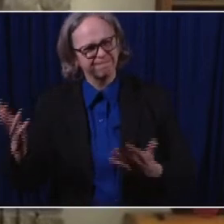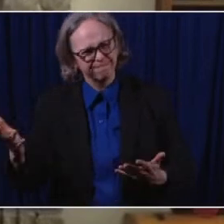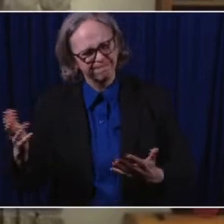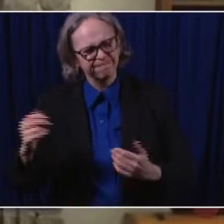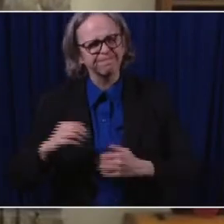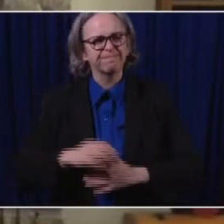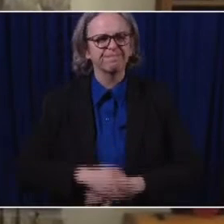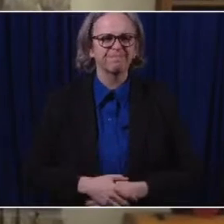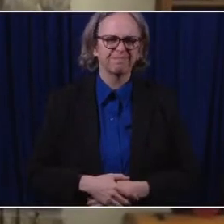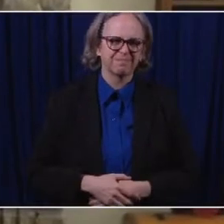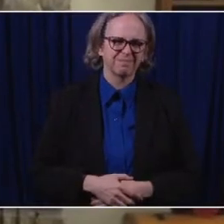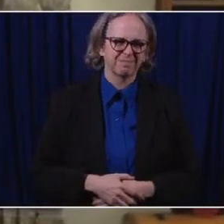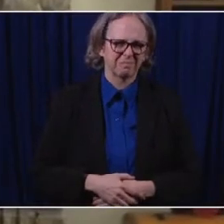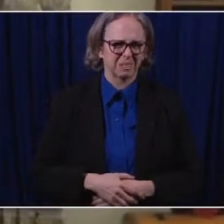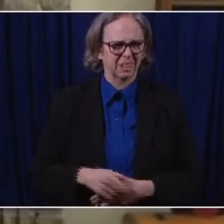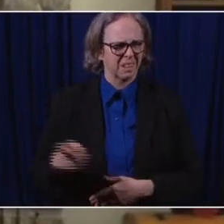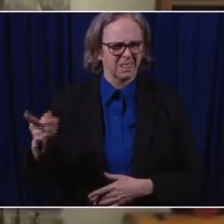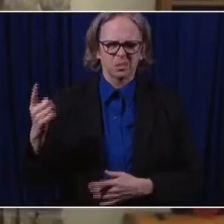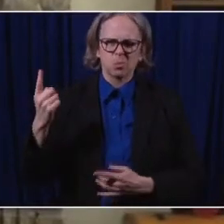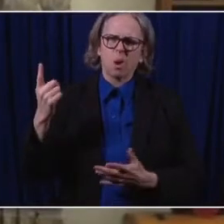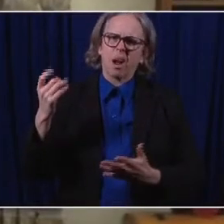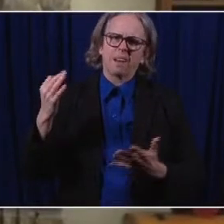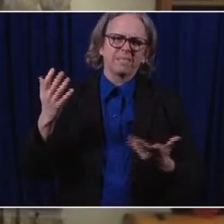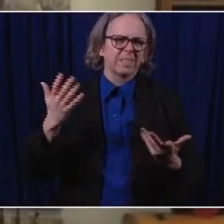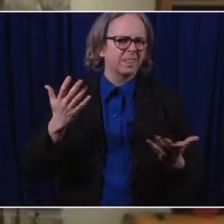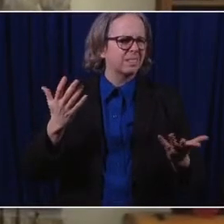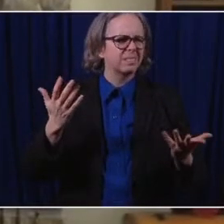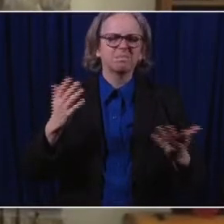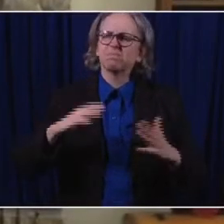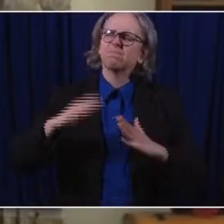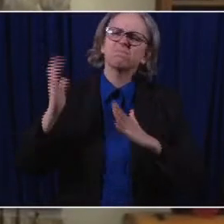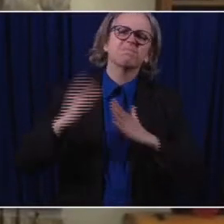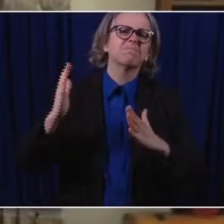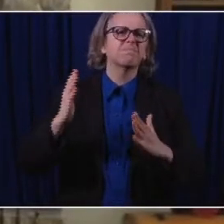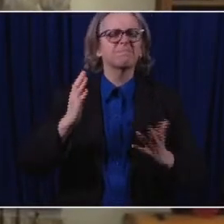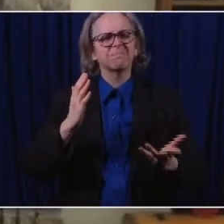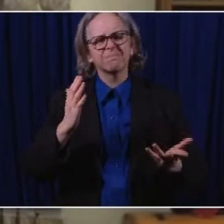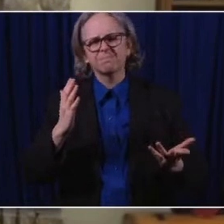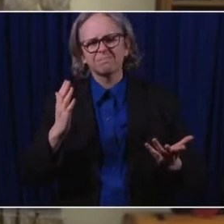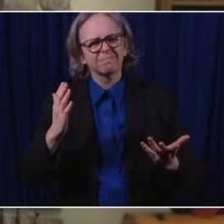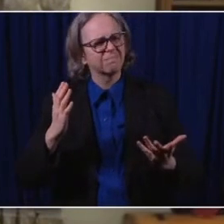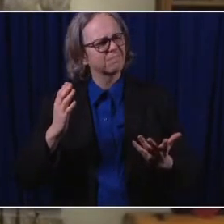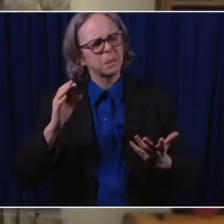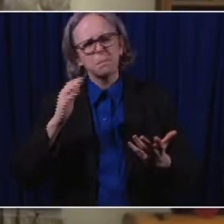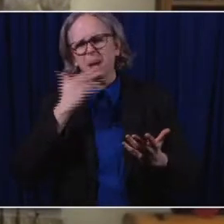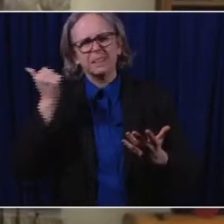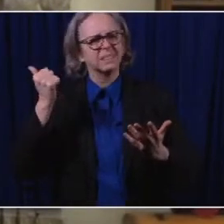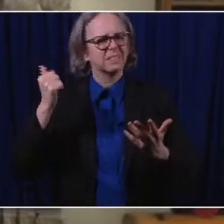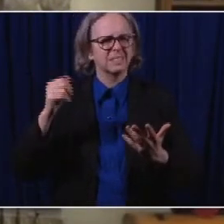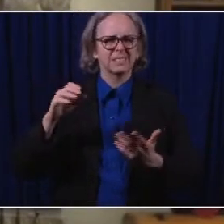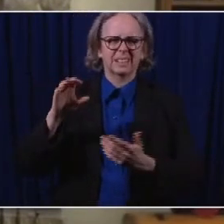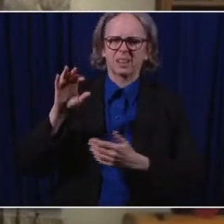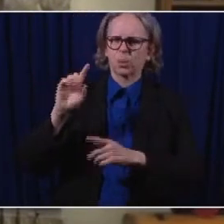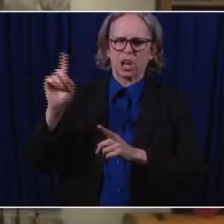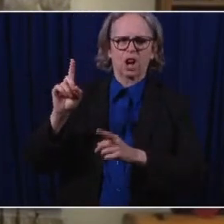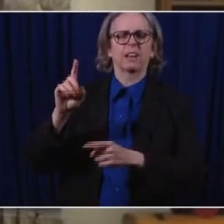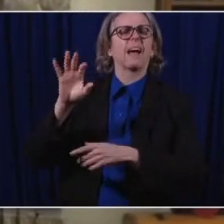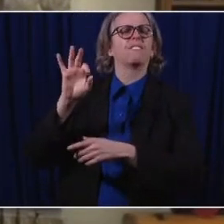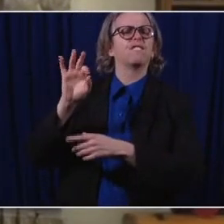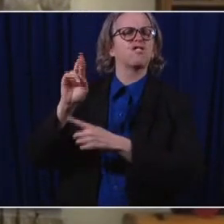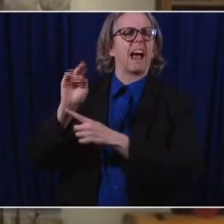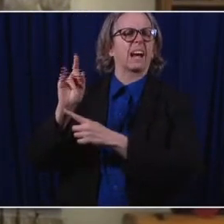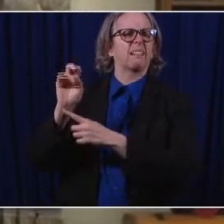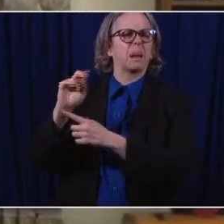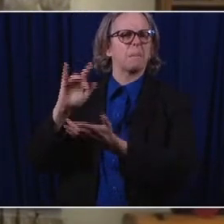one of the top correction officers at Franklin Medical Center. She was recognized as the center's Officer of the Month